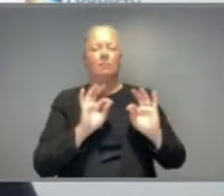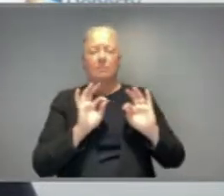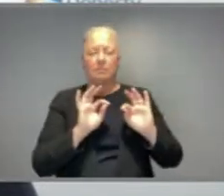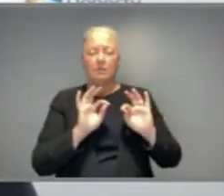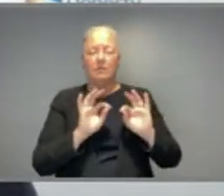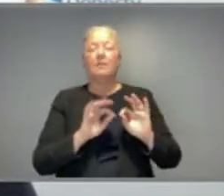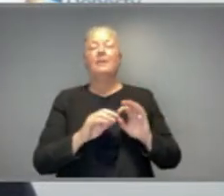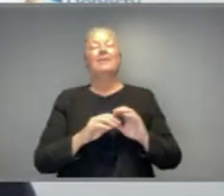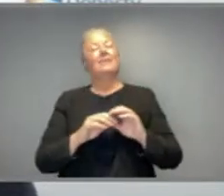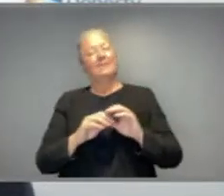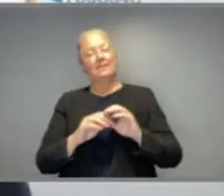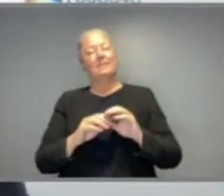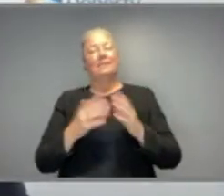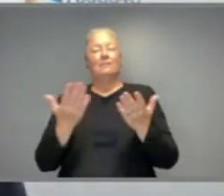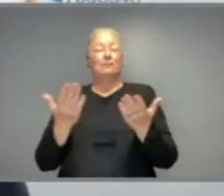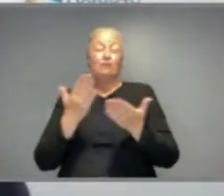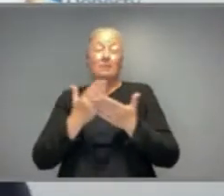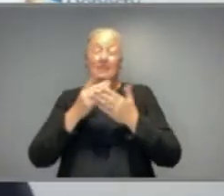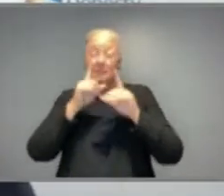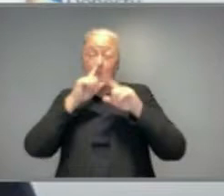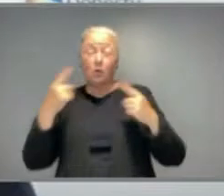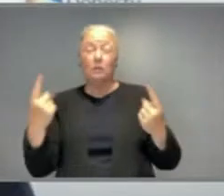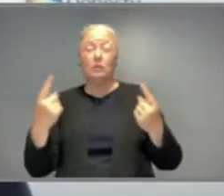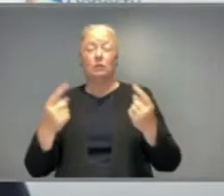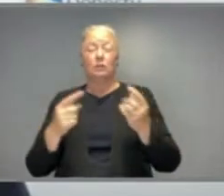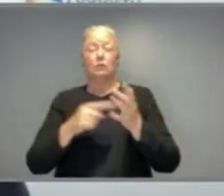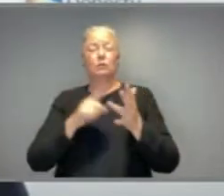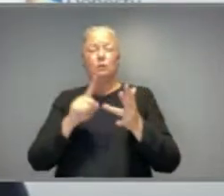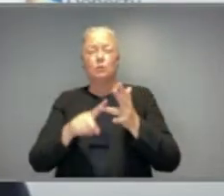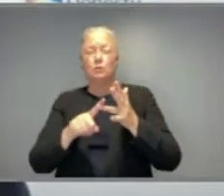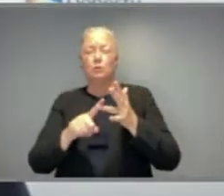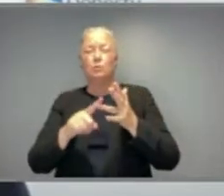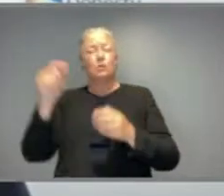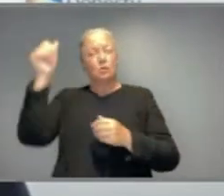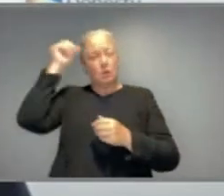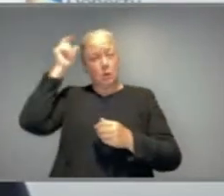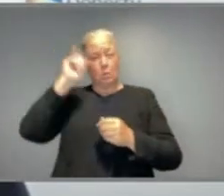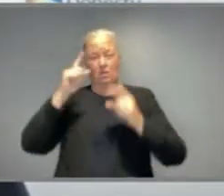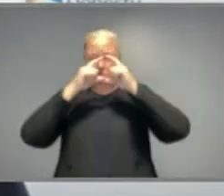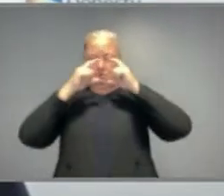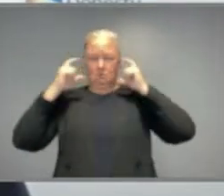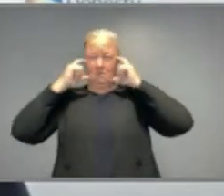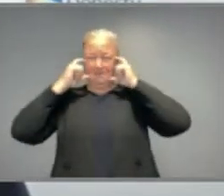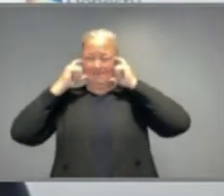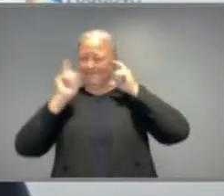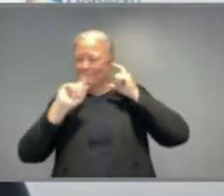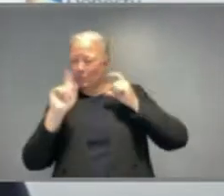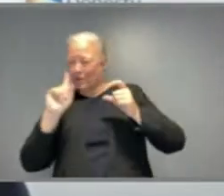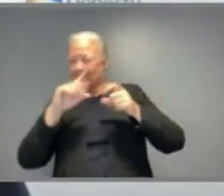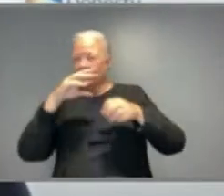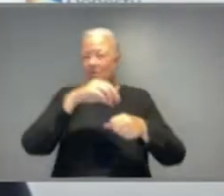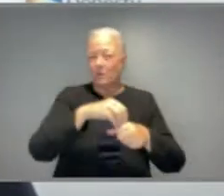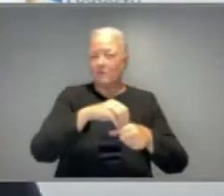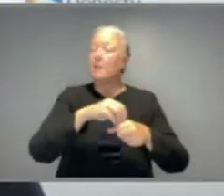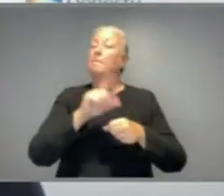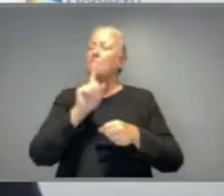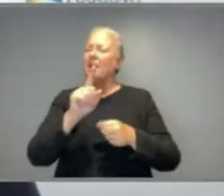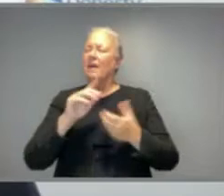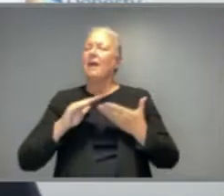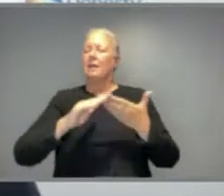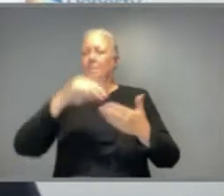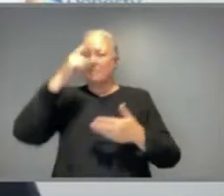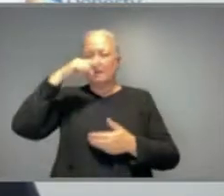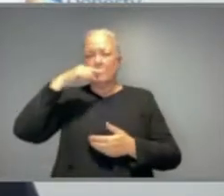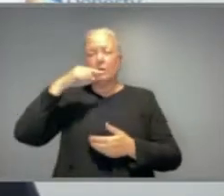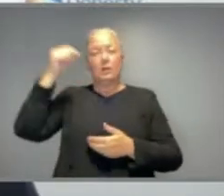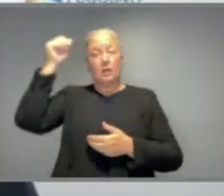it's really impossible analytically to tease apart what masks contribute to that, but they're clearly important in helping people remember that there are threats